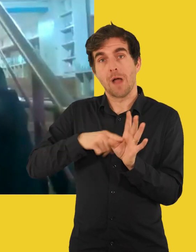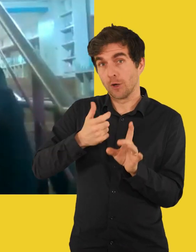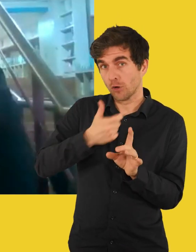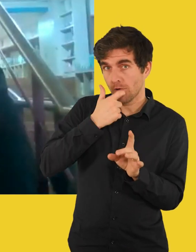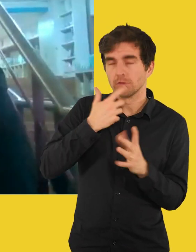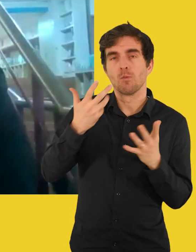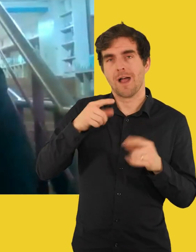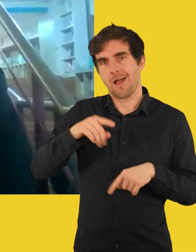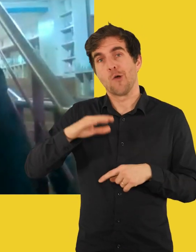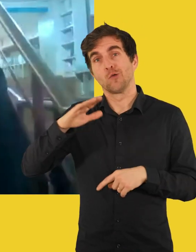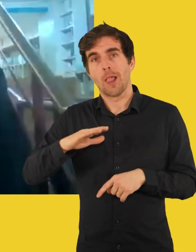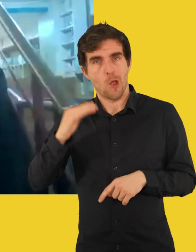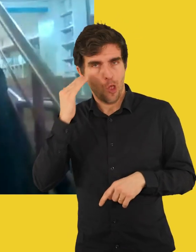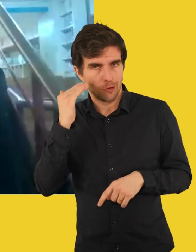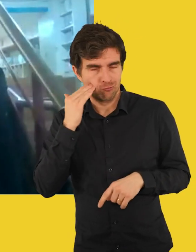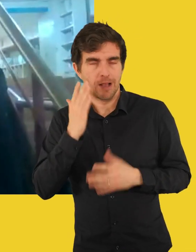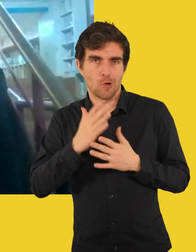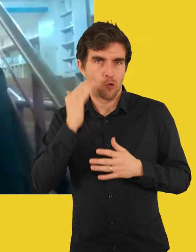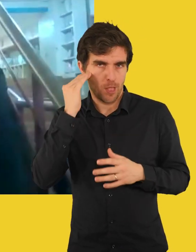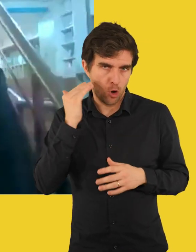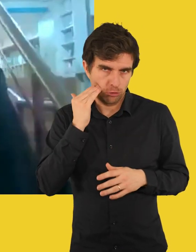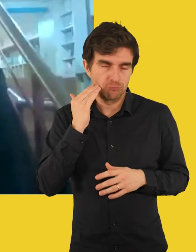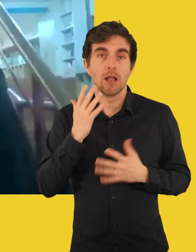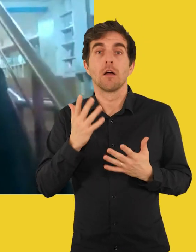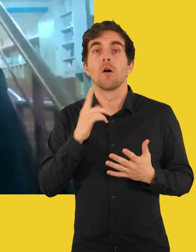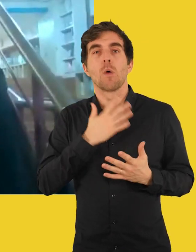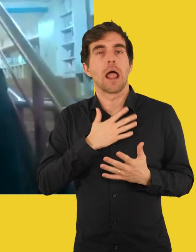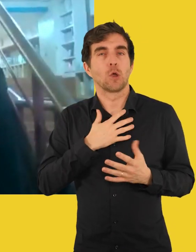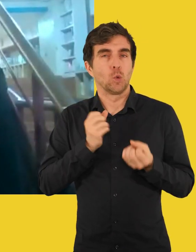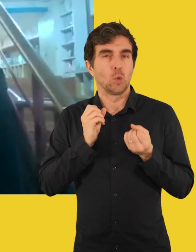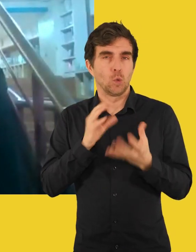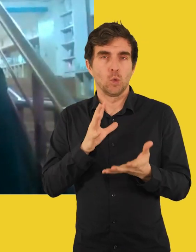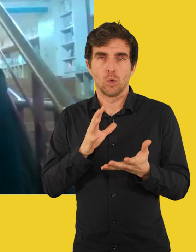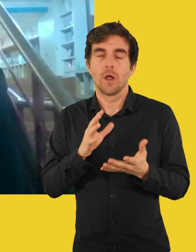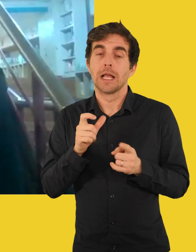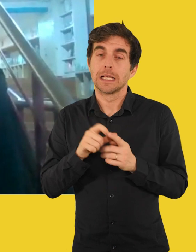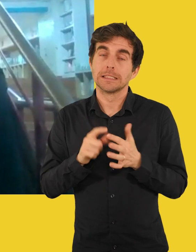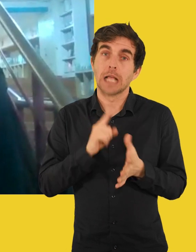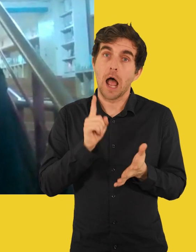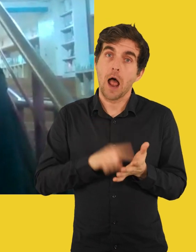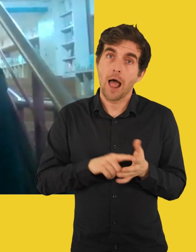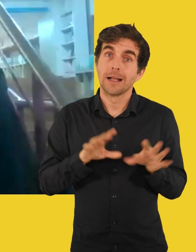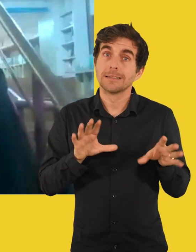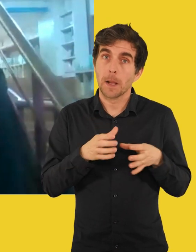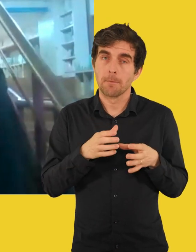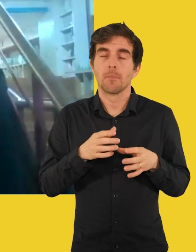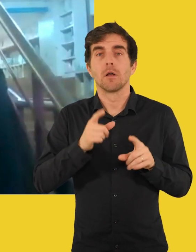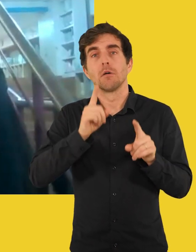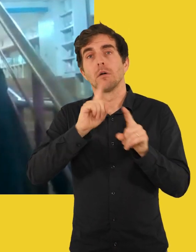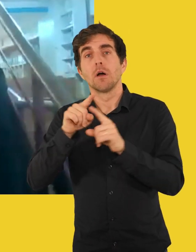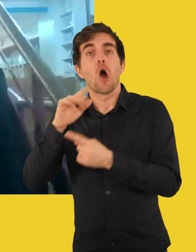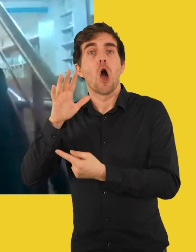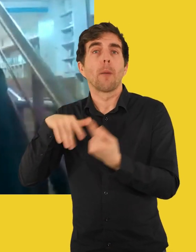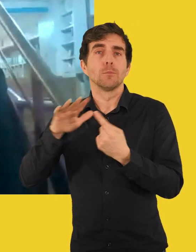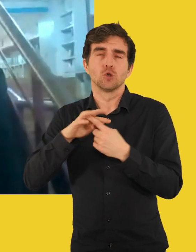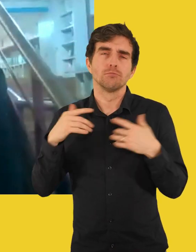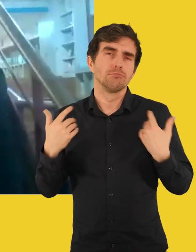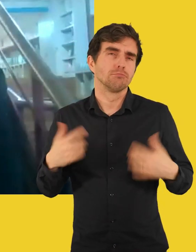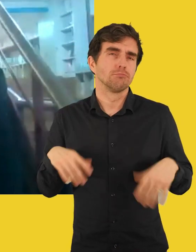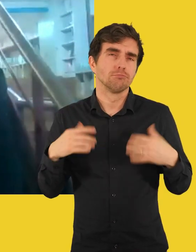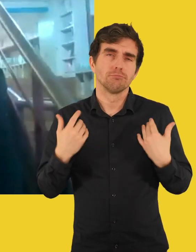known as Doughnut, based in South Korea. First of all, I'd like to express my gratitude to the DIL team and the